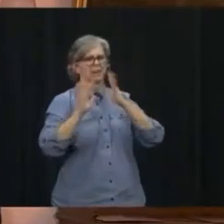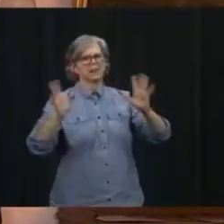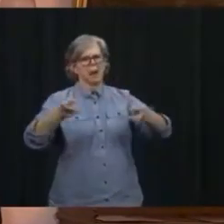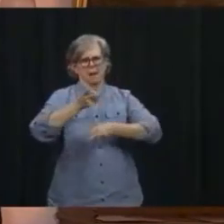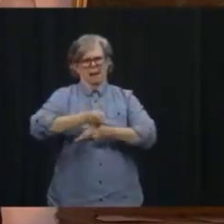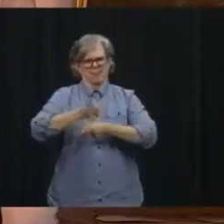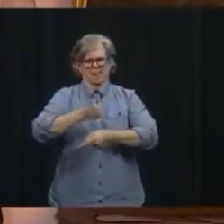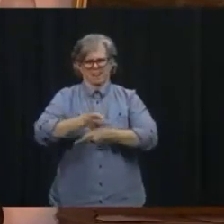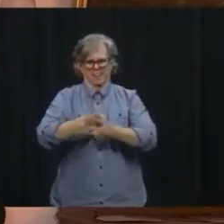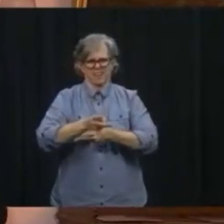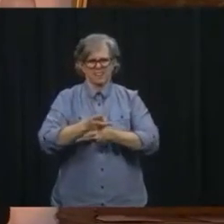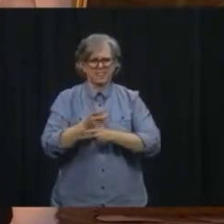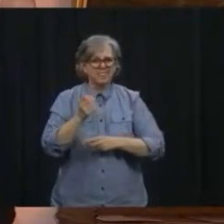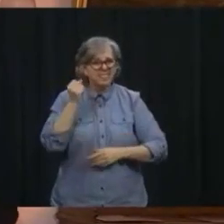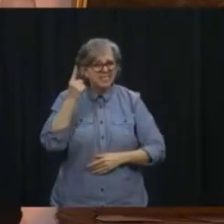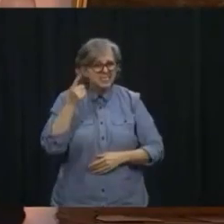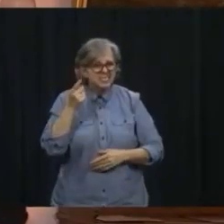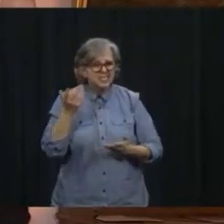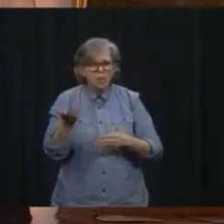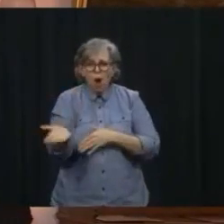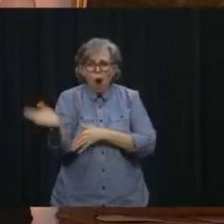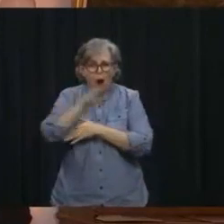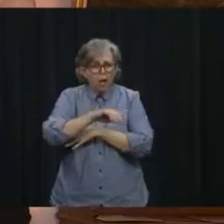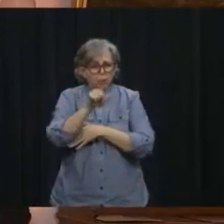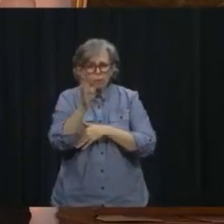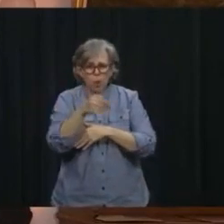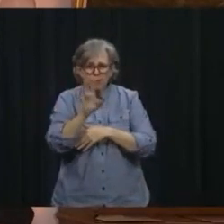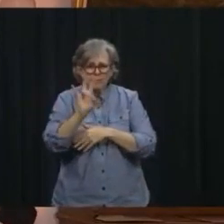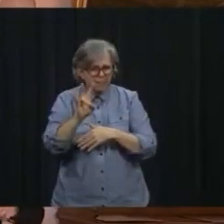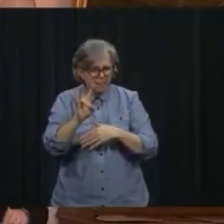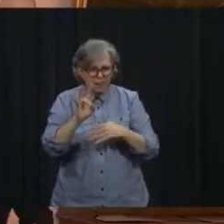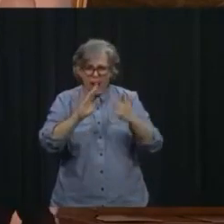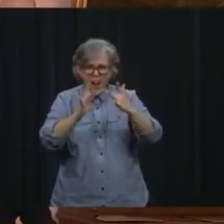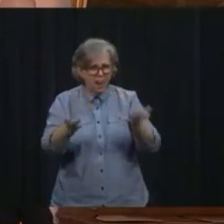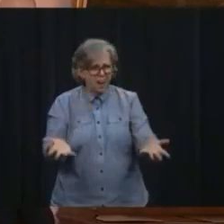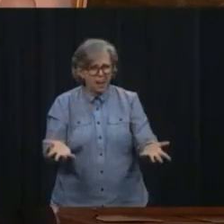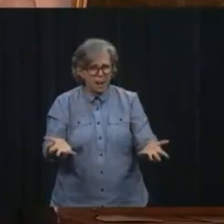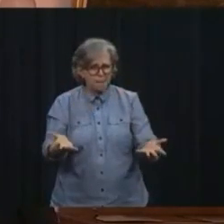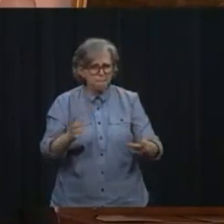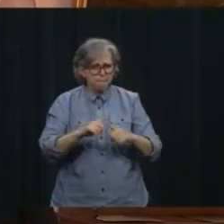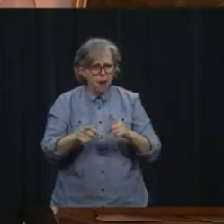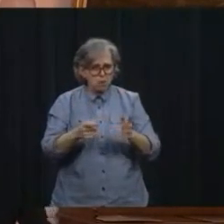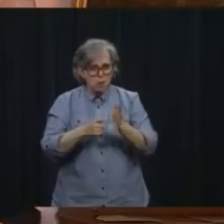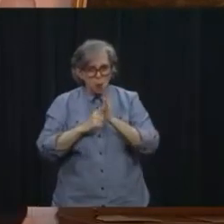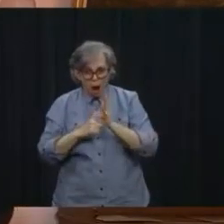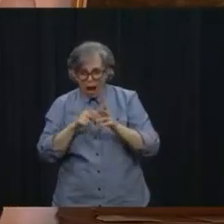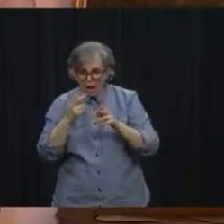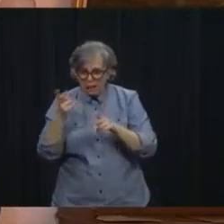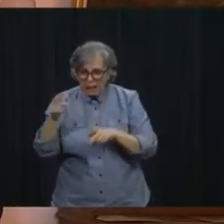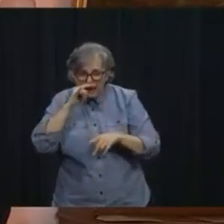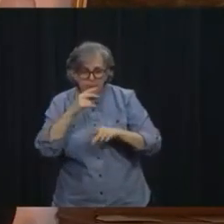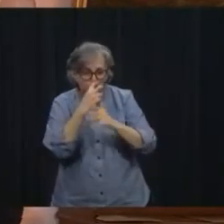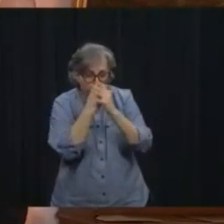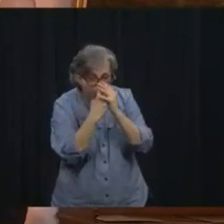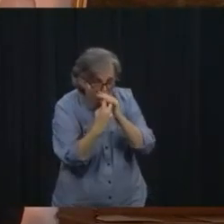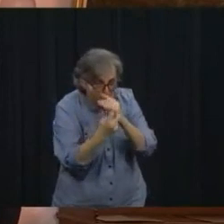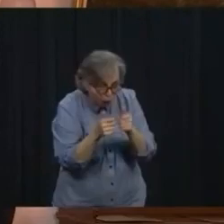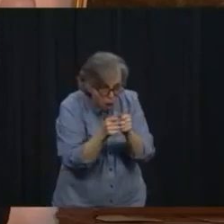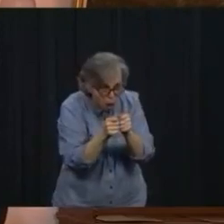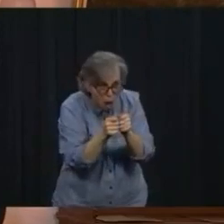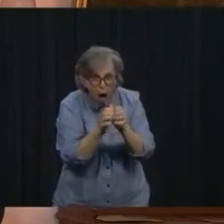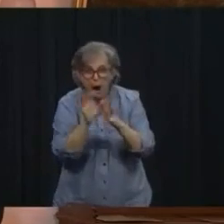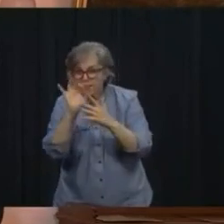that grown-ups are putting off. And so here are some simple things we can do to help ourselves feel better and to help them feel in control as